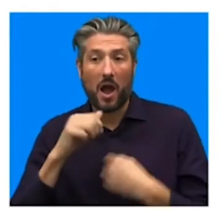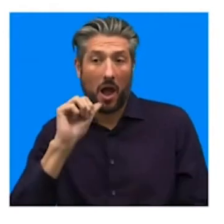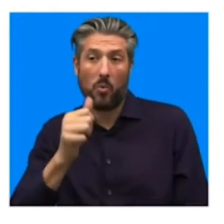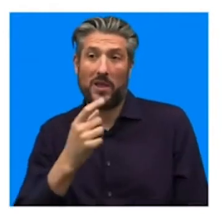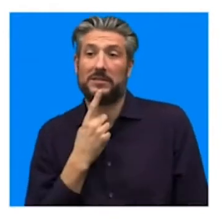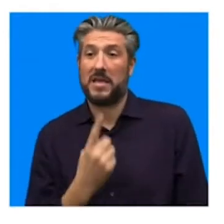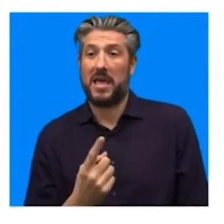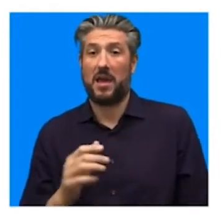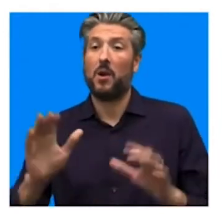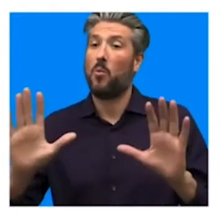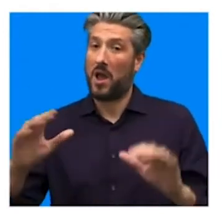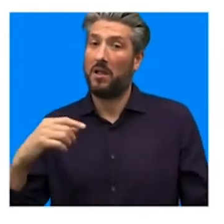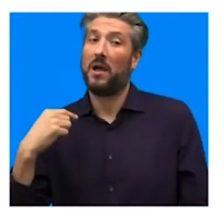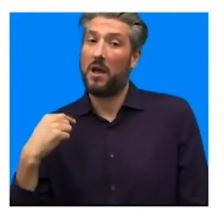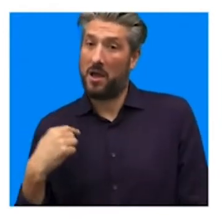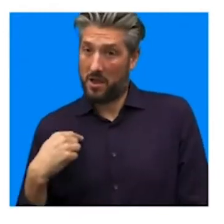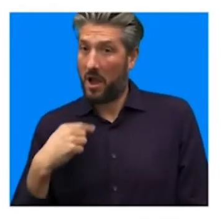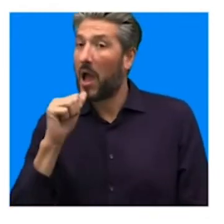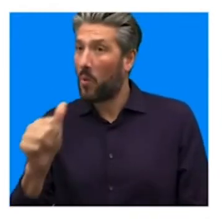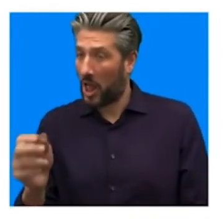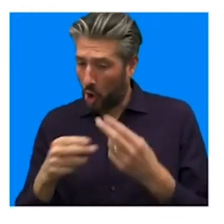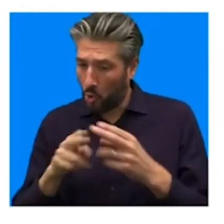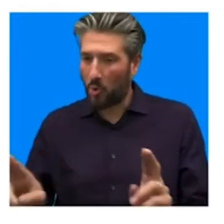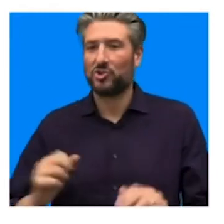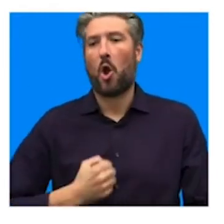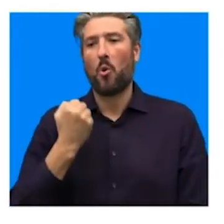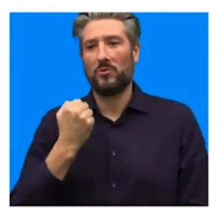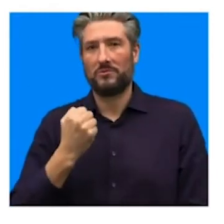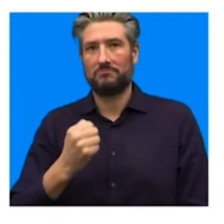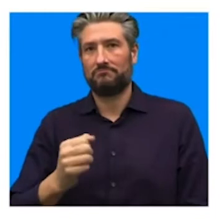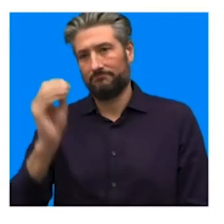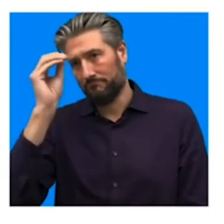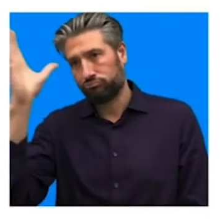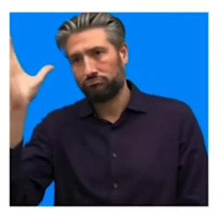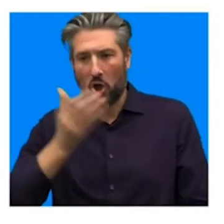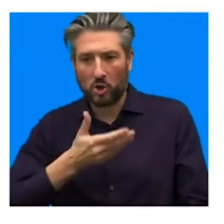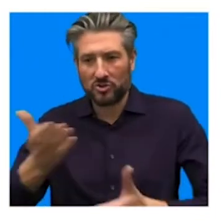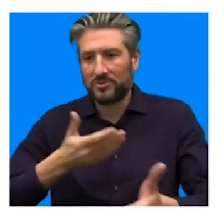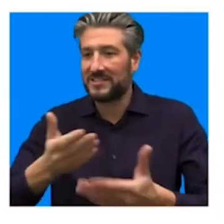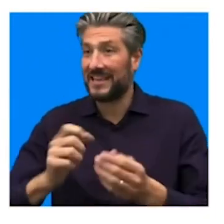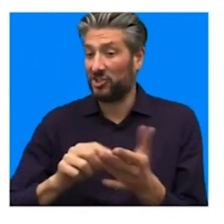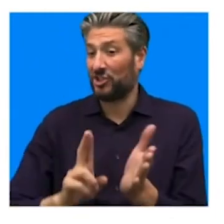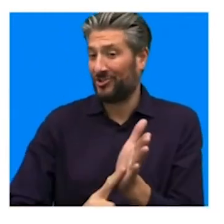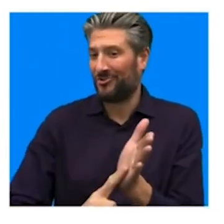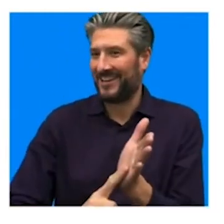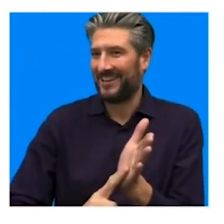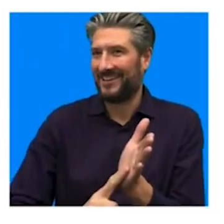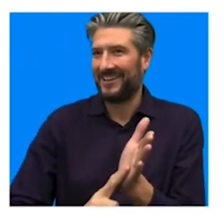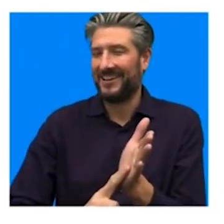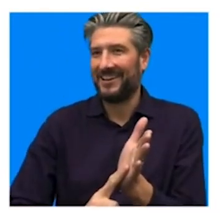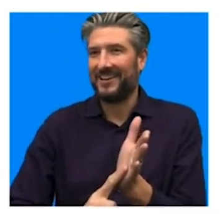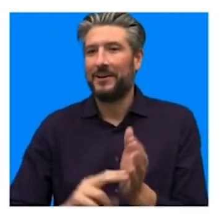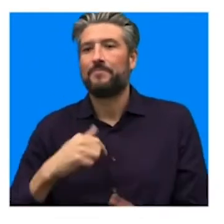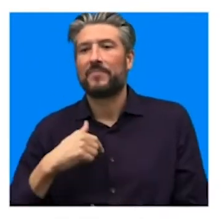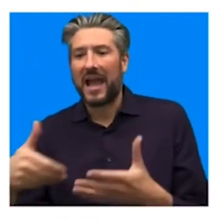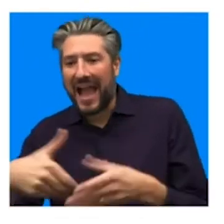walk the talk, and I'm launching my own consultancy in January for accessibility and disability inclusion, which is why I'm leaving Shell. Because I